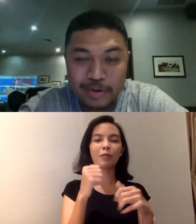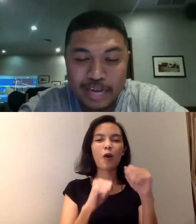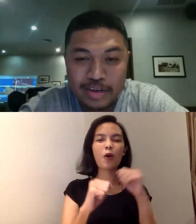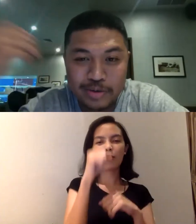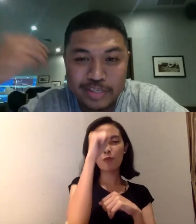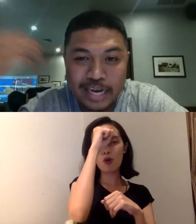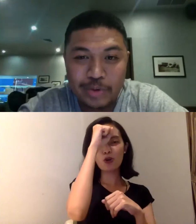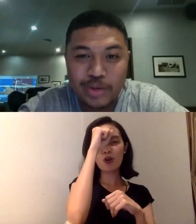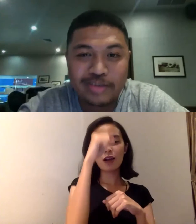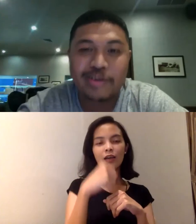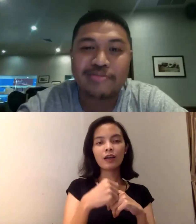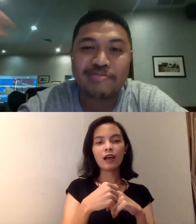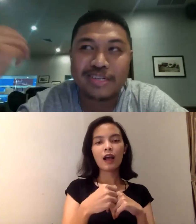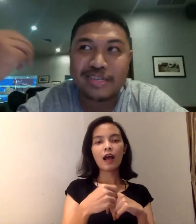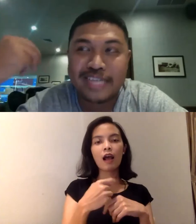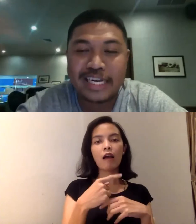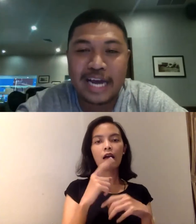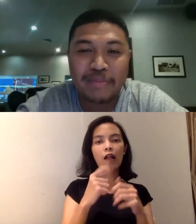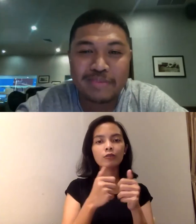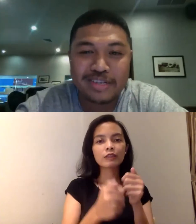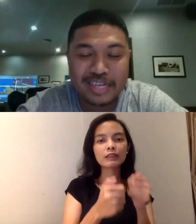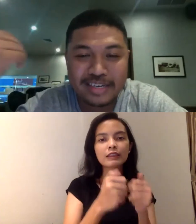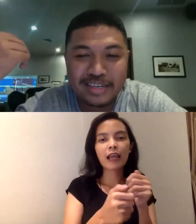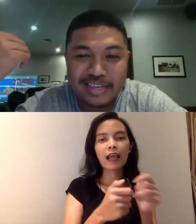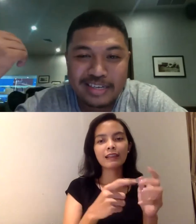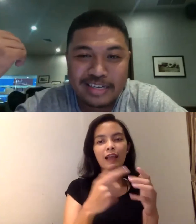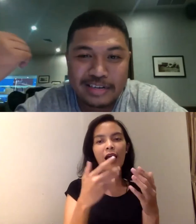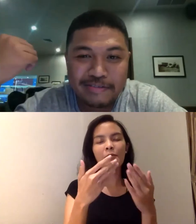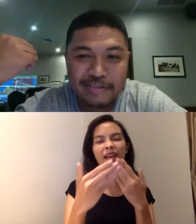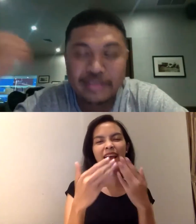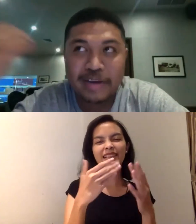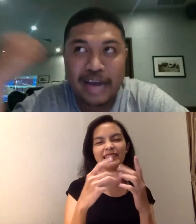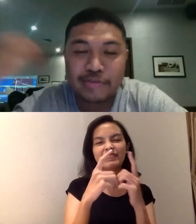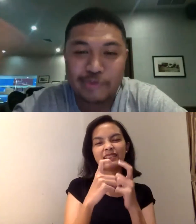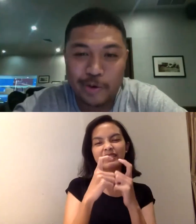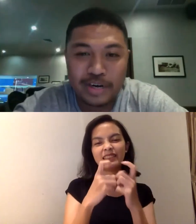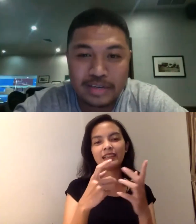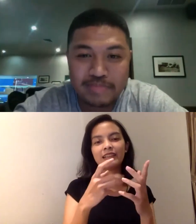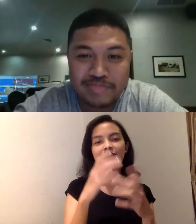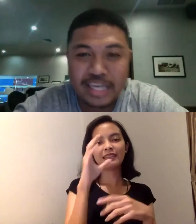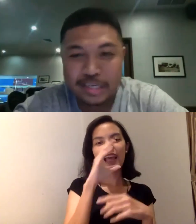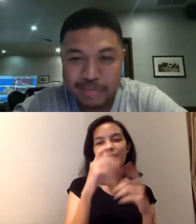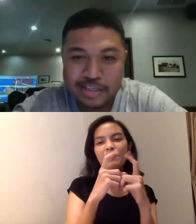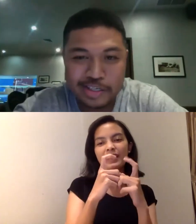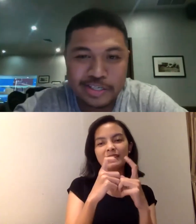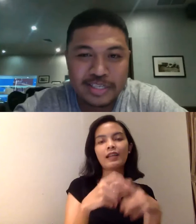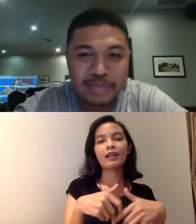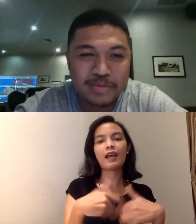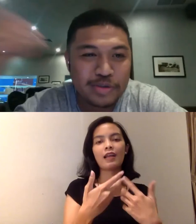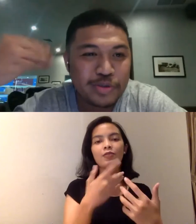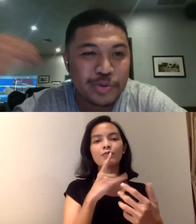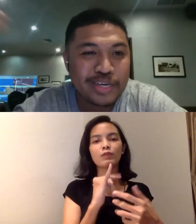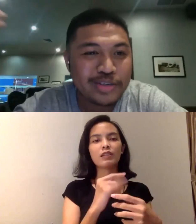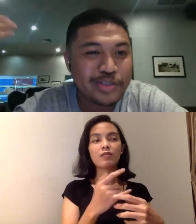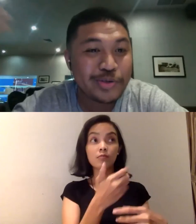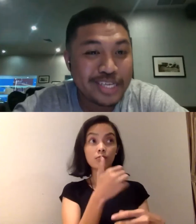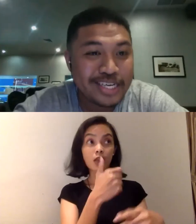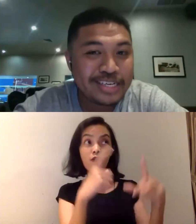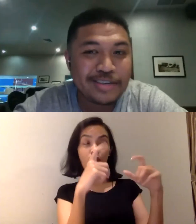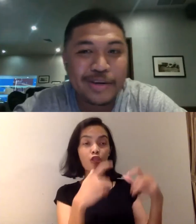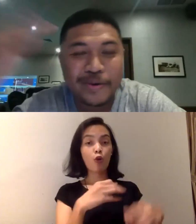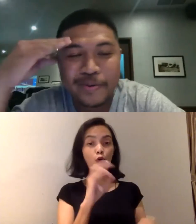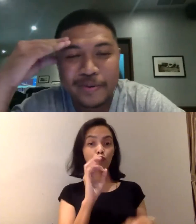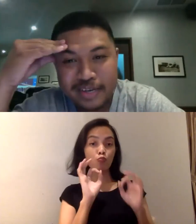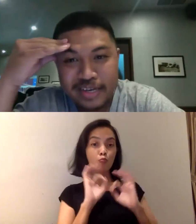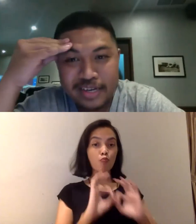people that you're chatting with on dating app like ask for like naked pictures, sometimes you do it,